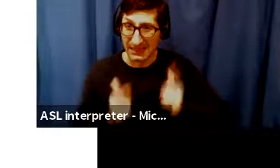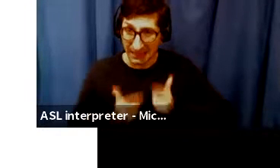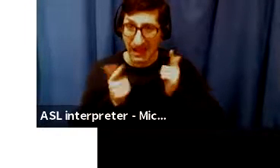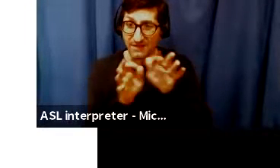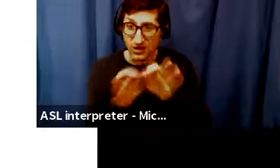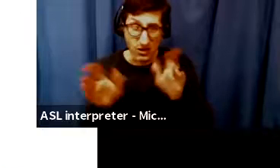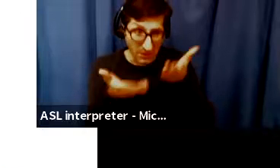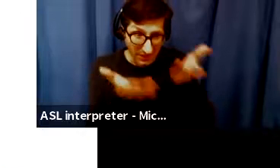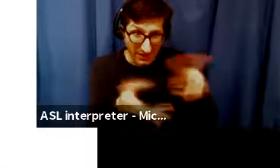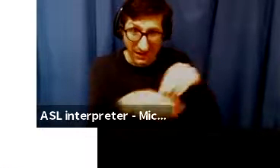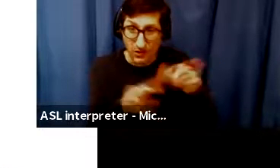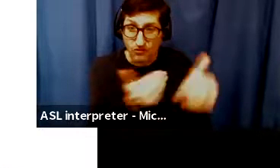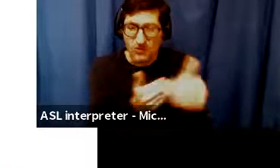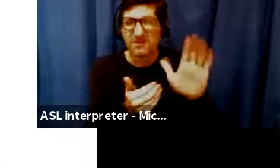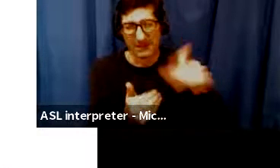method.